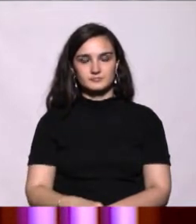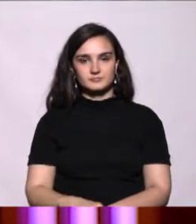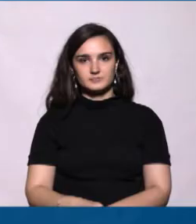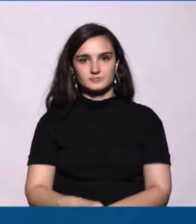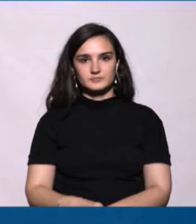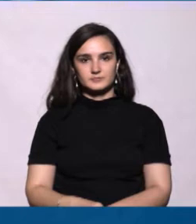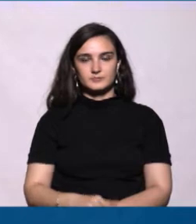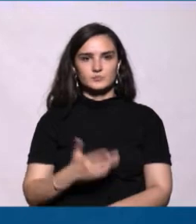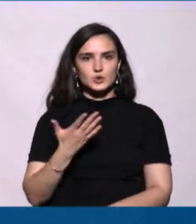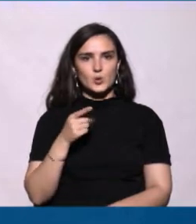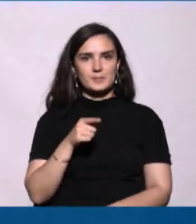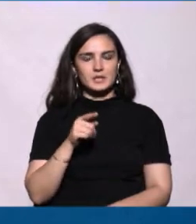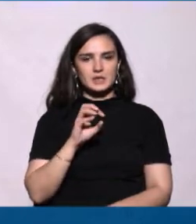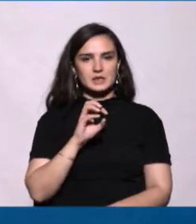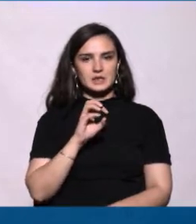with?